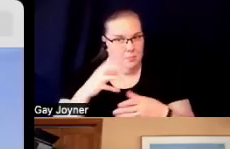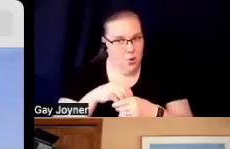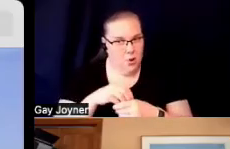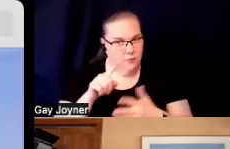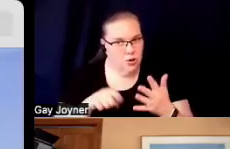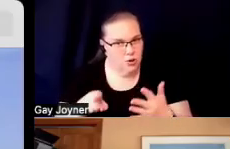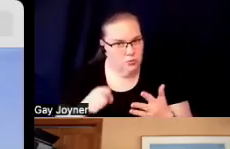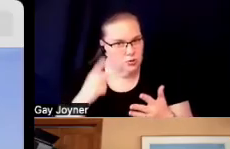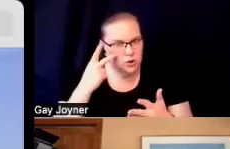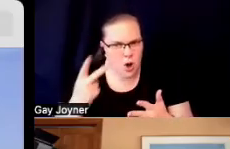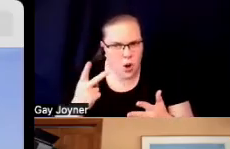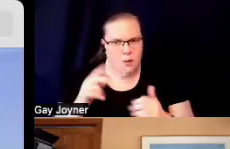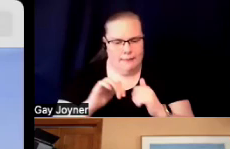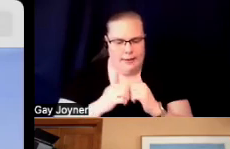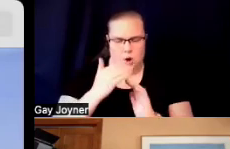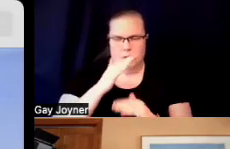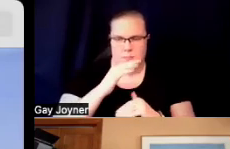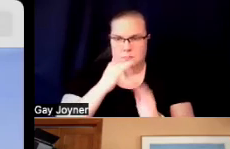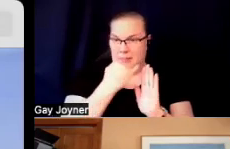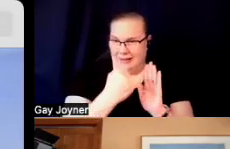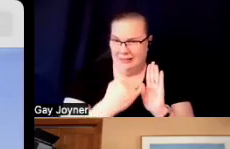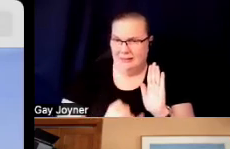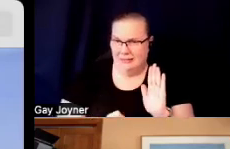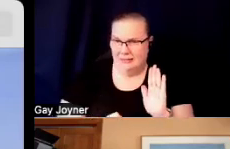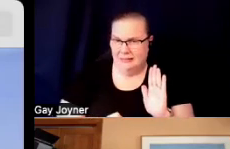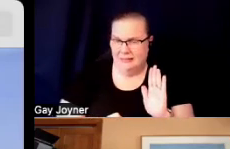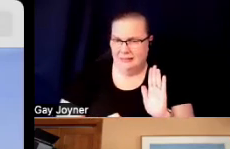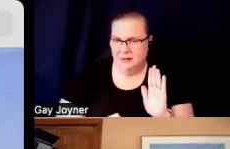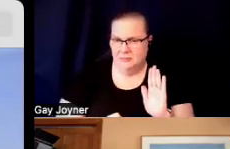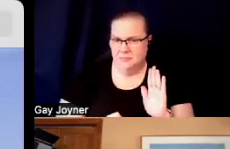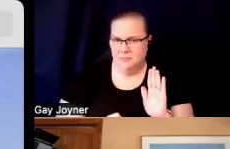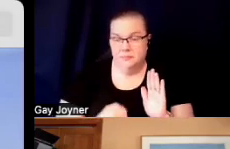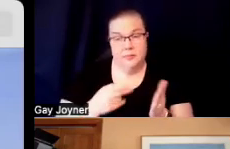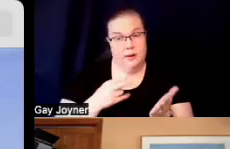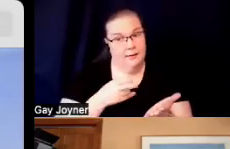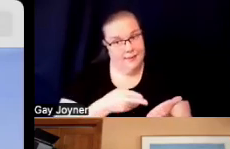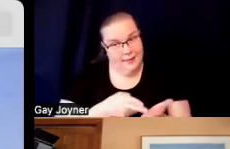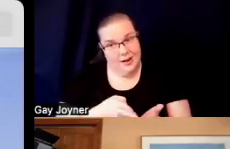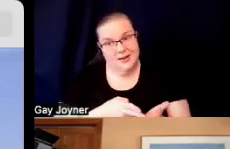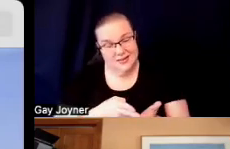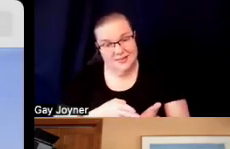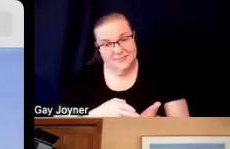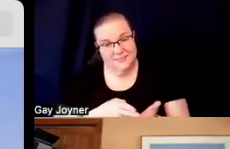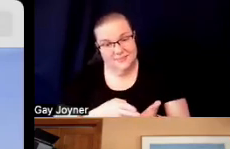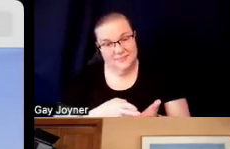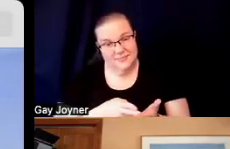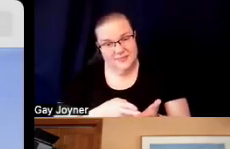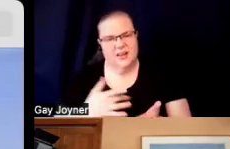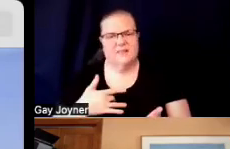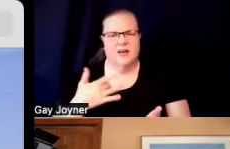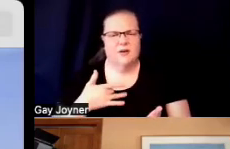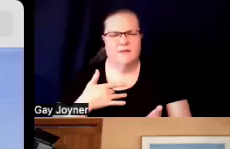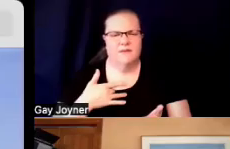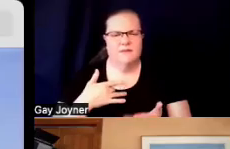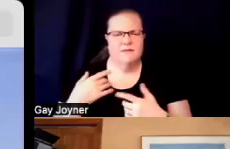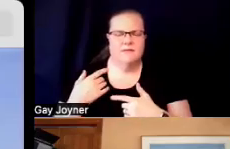then how you painted it? um, honestly, it was really about. It just felt very stark